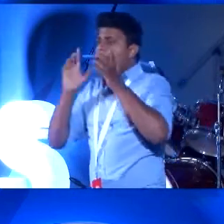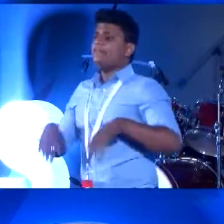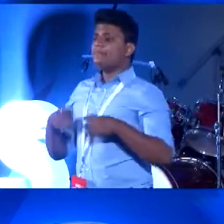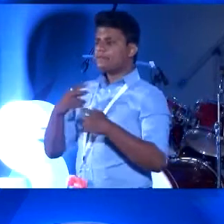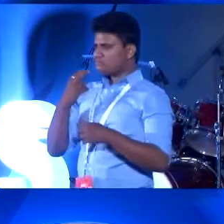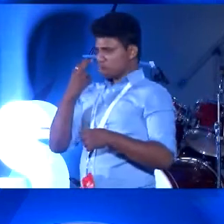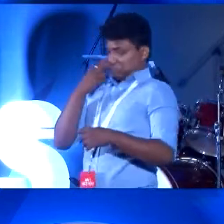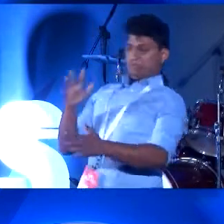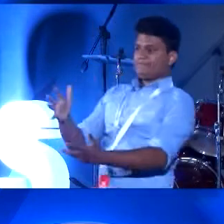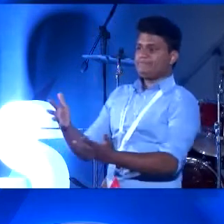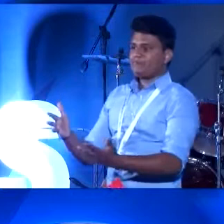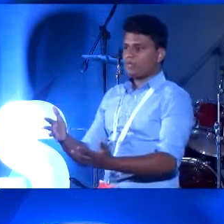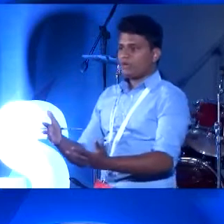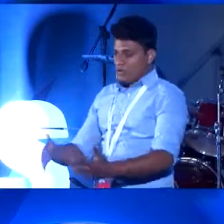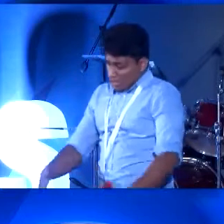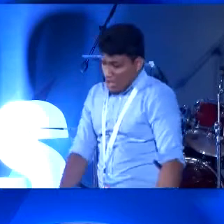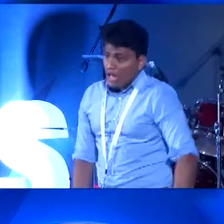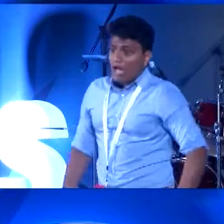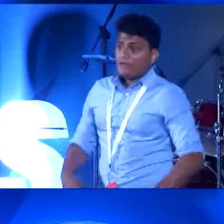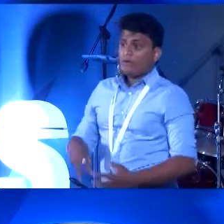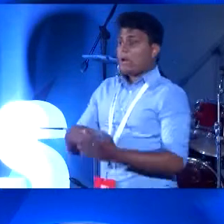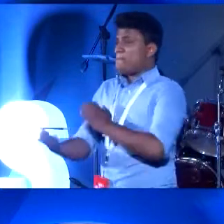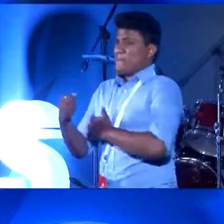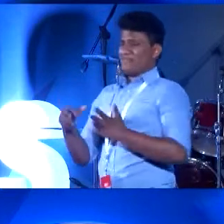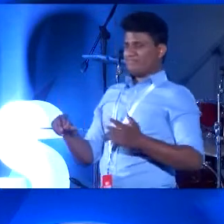What about people who have legs but no balance?